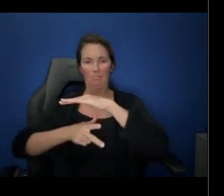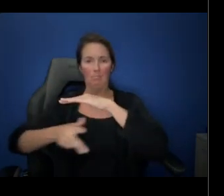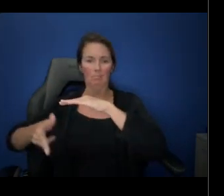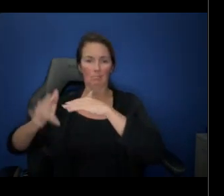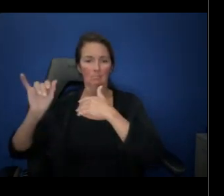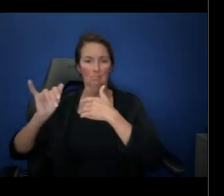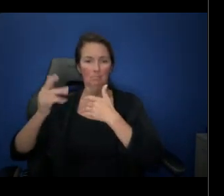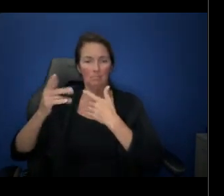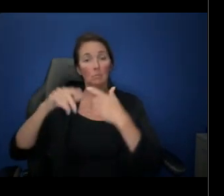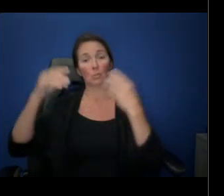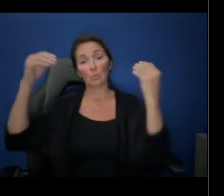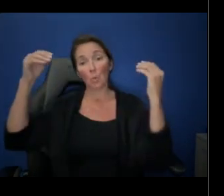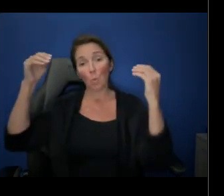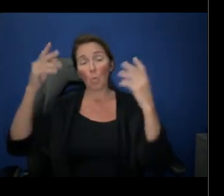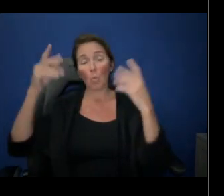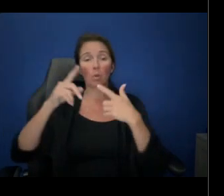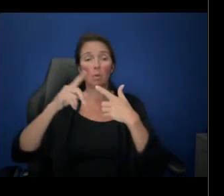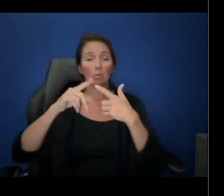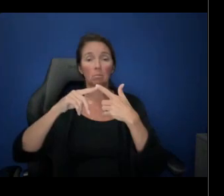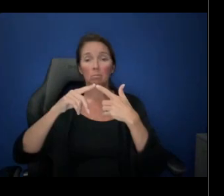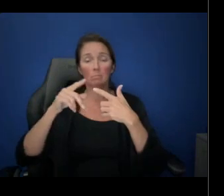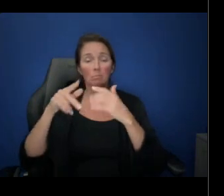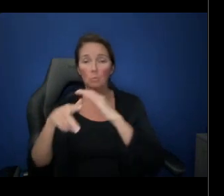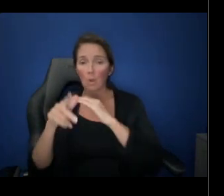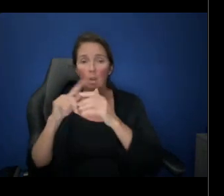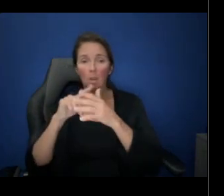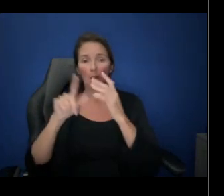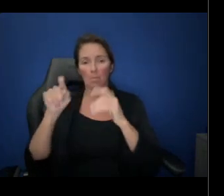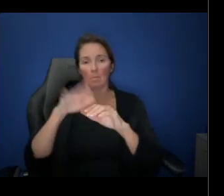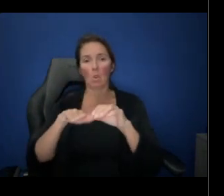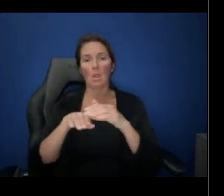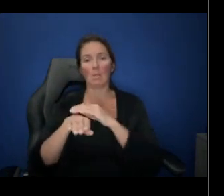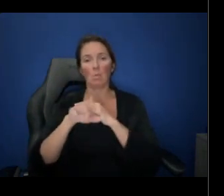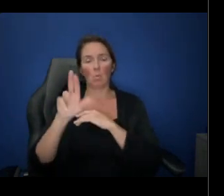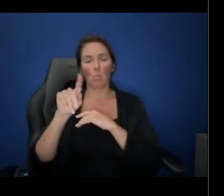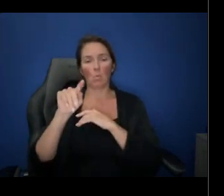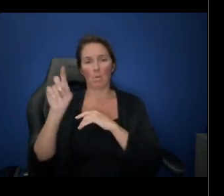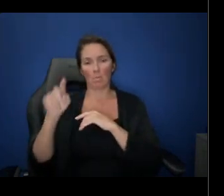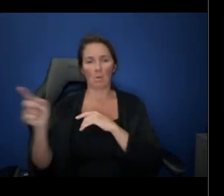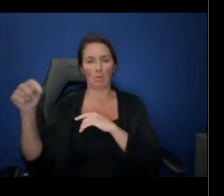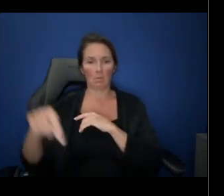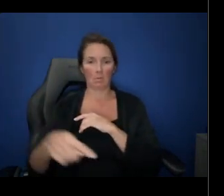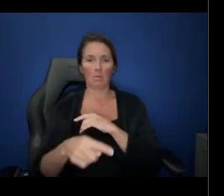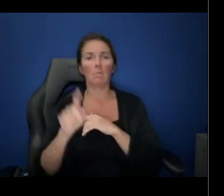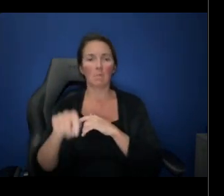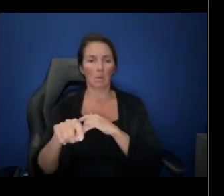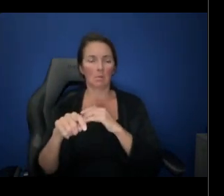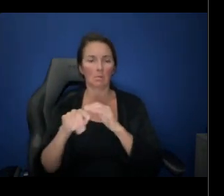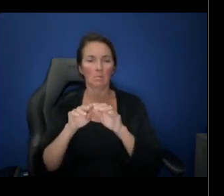as retail shops, must be on an accessible route.